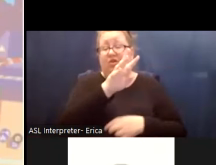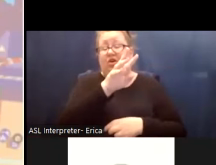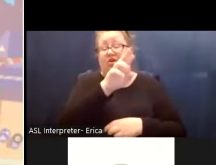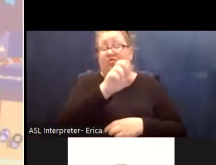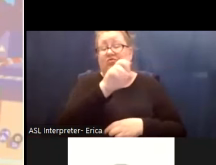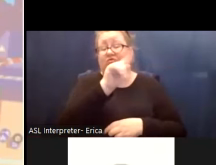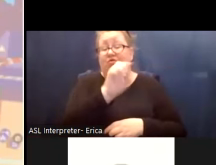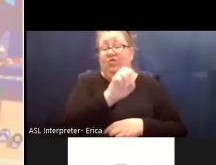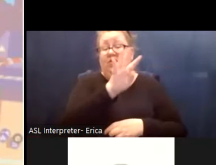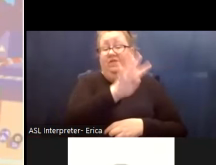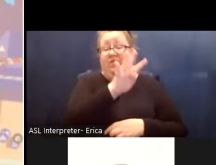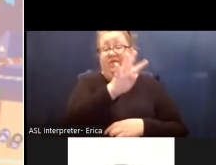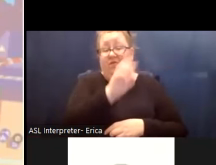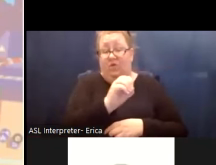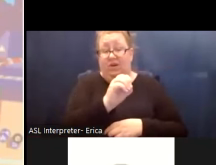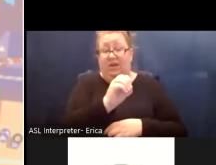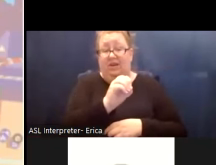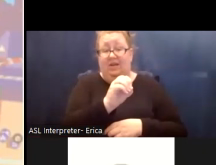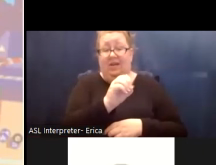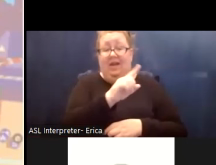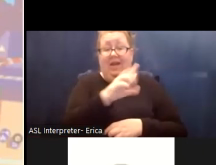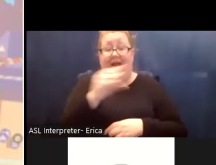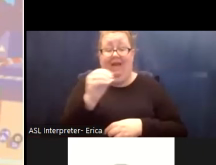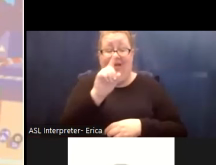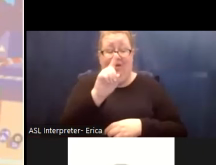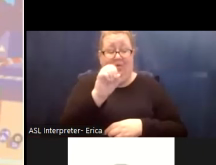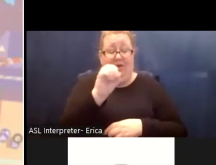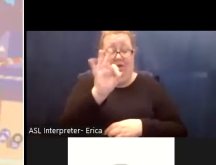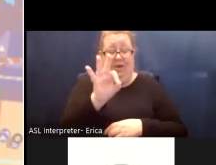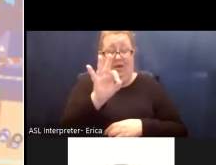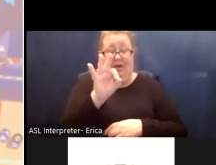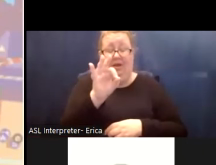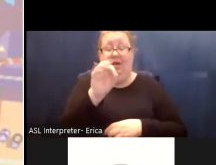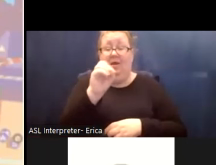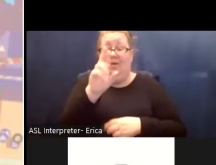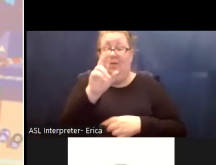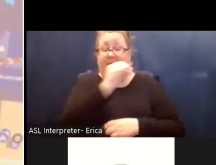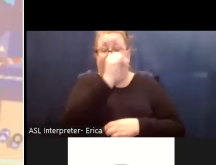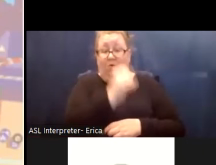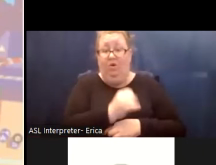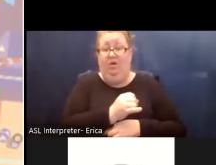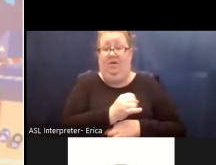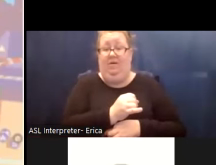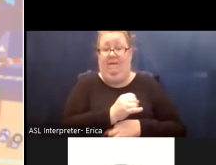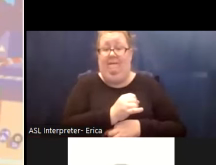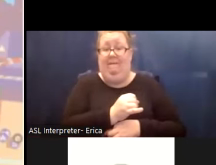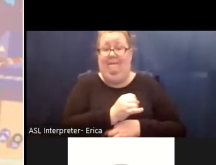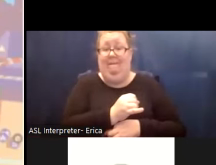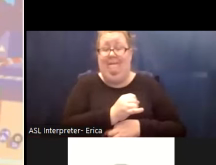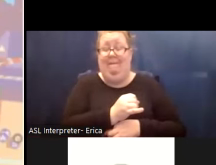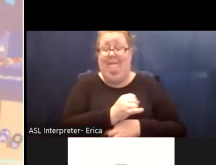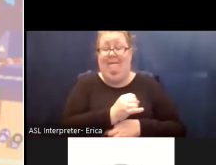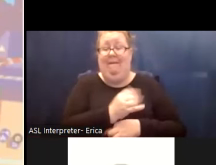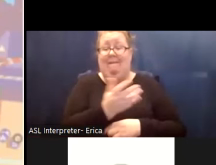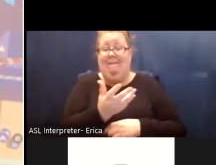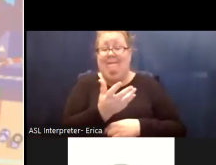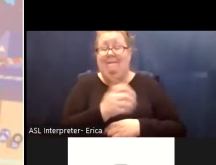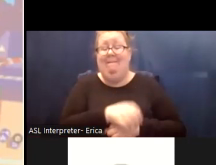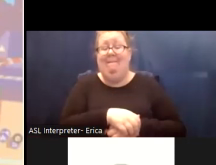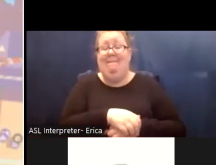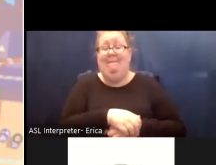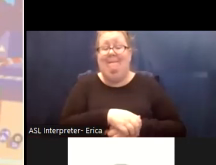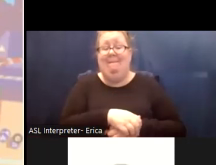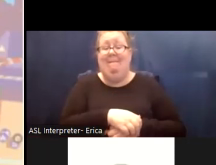corridor that goes through the entire area here. But there are